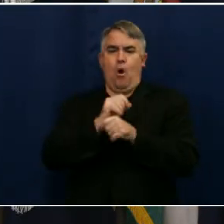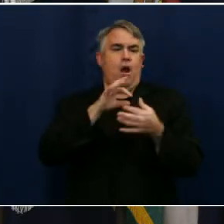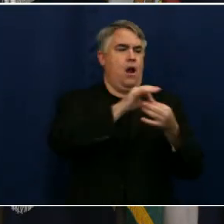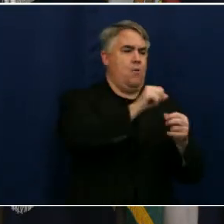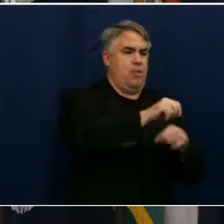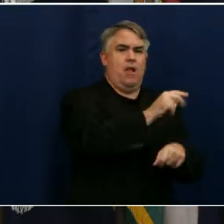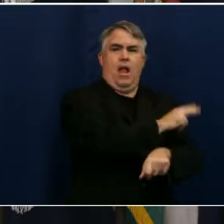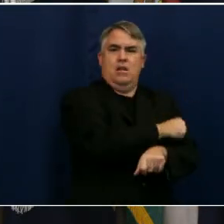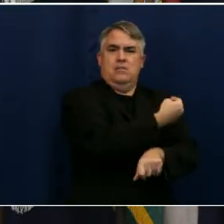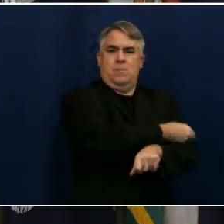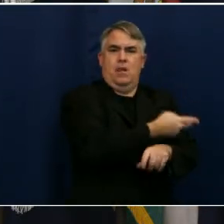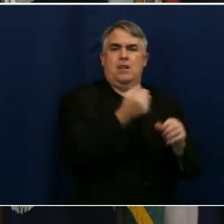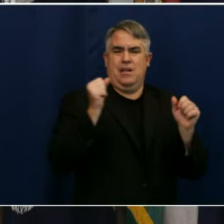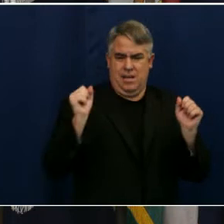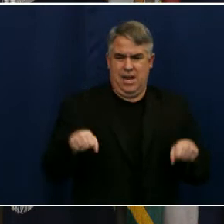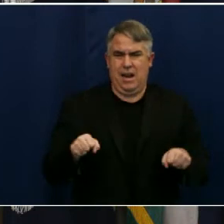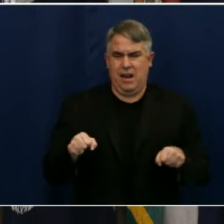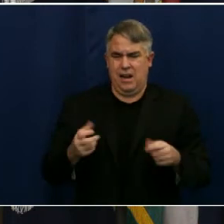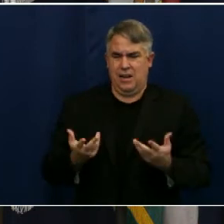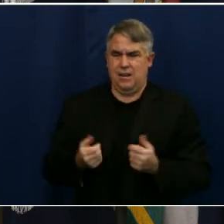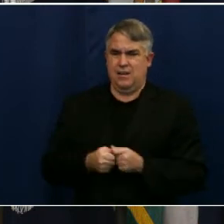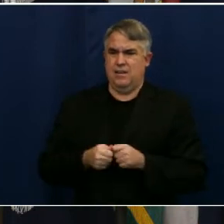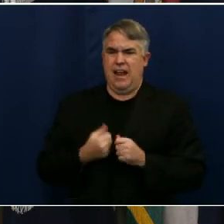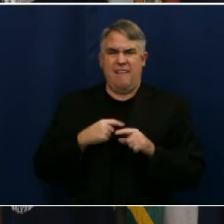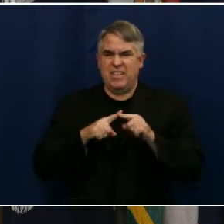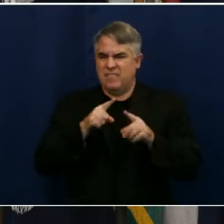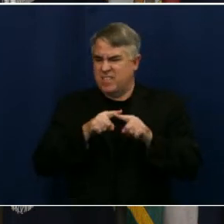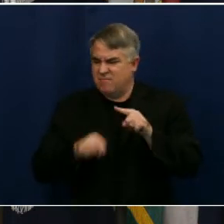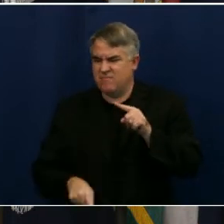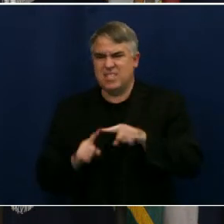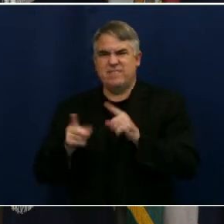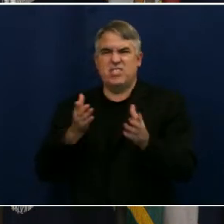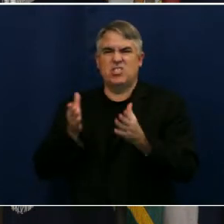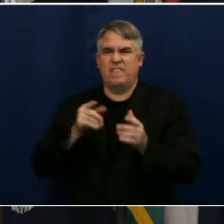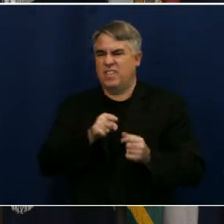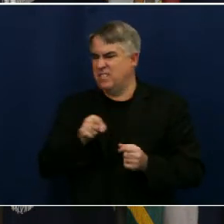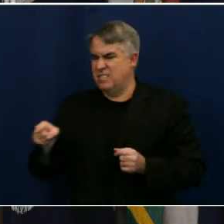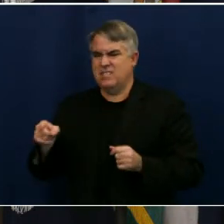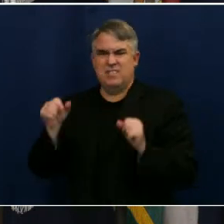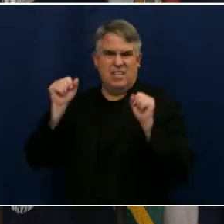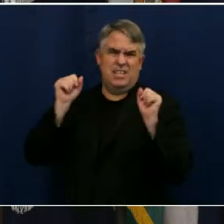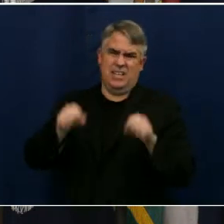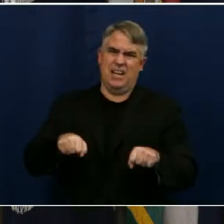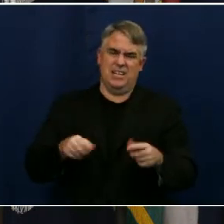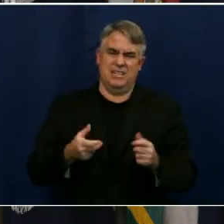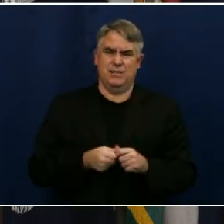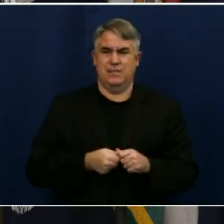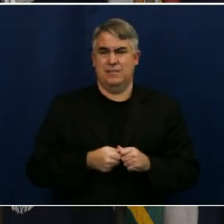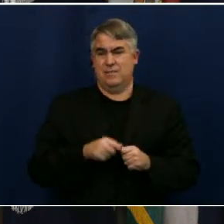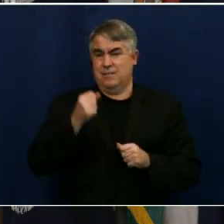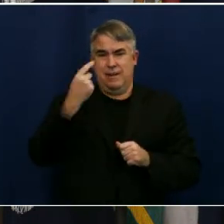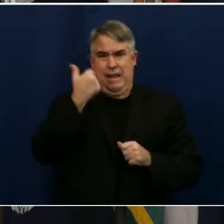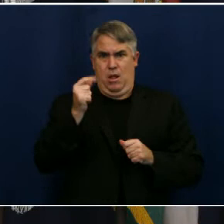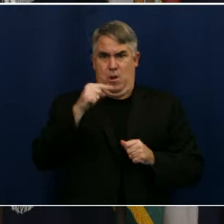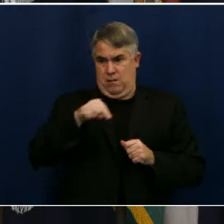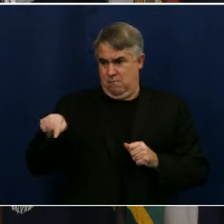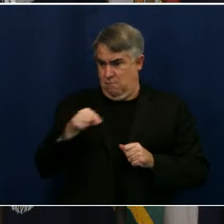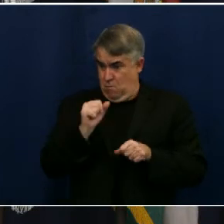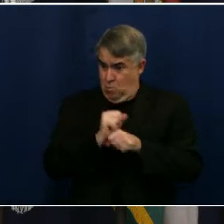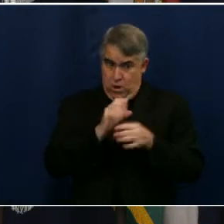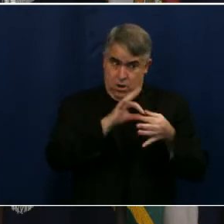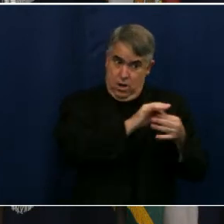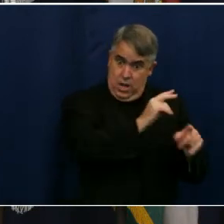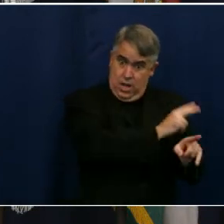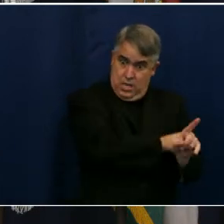meal services. So it is very broad, healthcare personnel. So it's basically anyone that is in